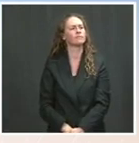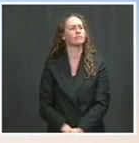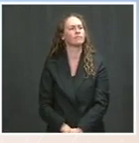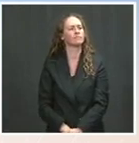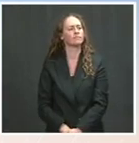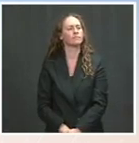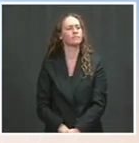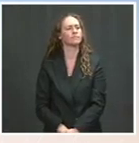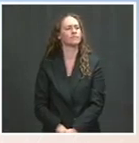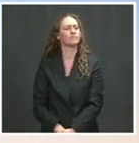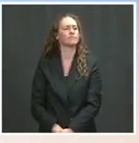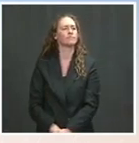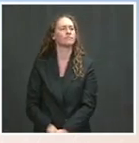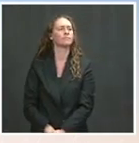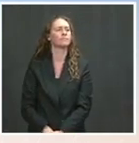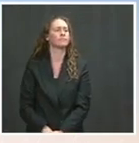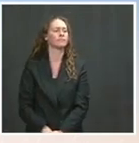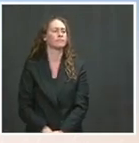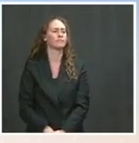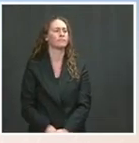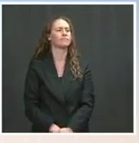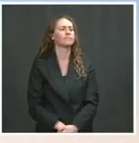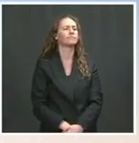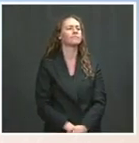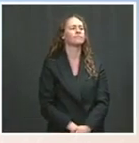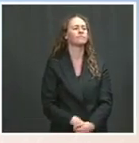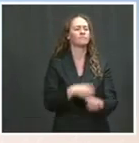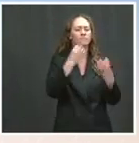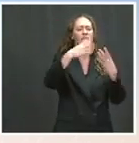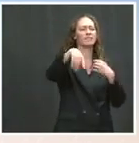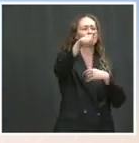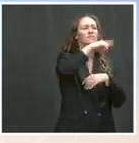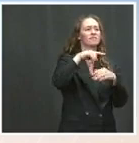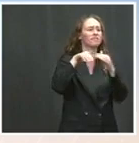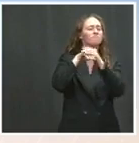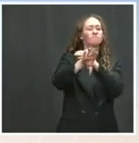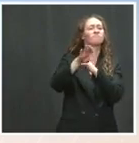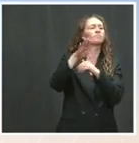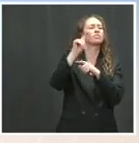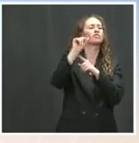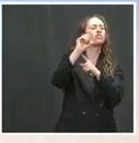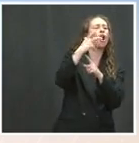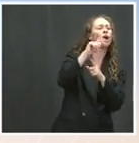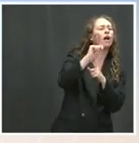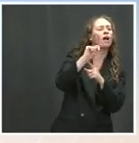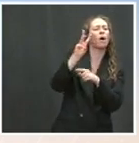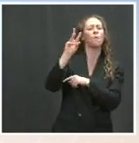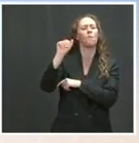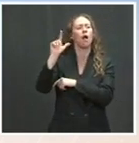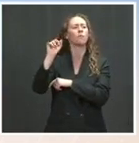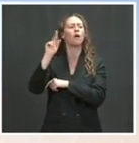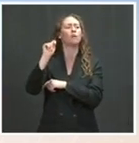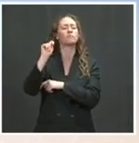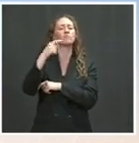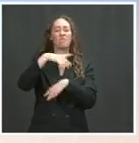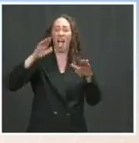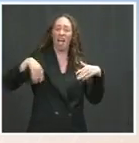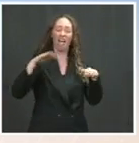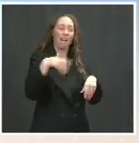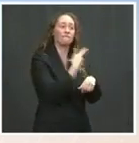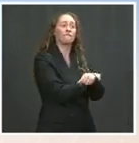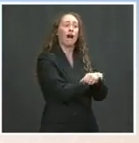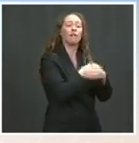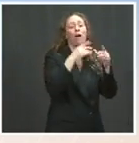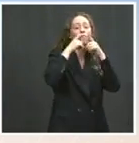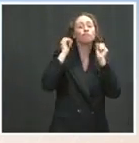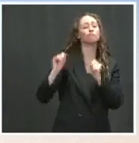already starting to be rule changes based on the CDC guidance. What do you say to people who think it's worrisome to be operating on an honor system, that it could